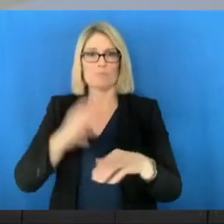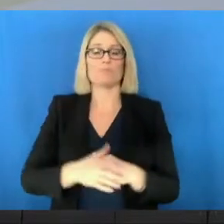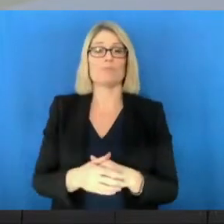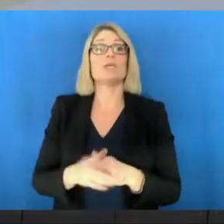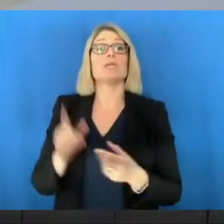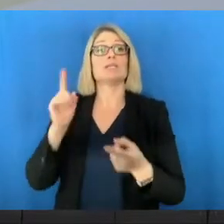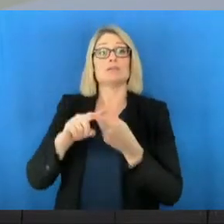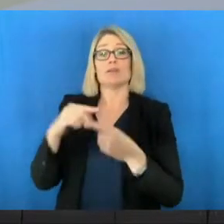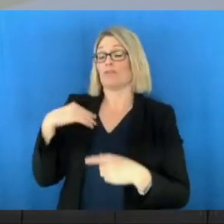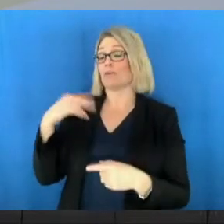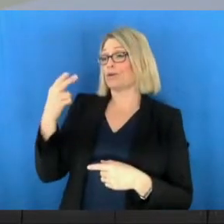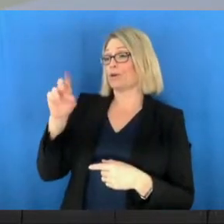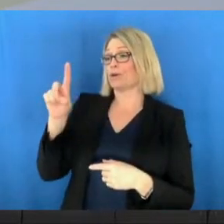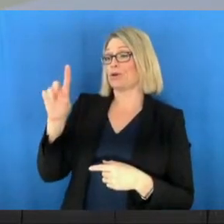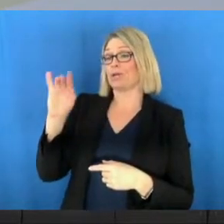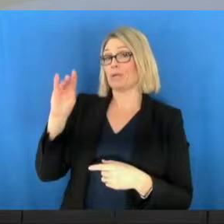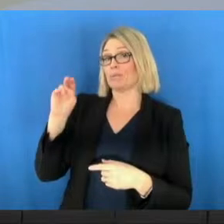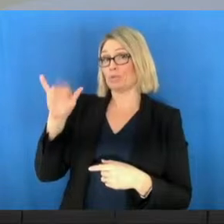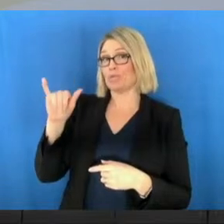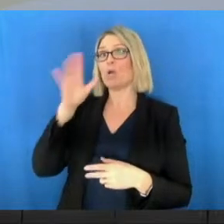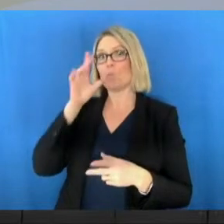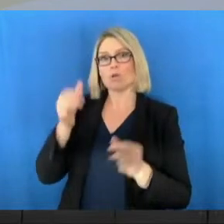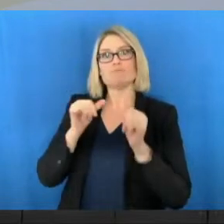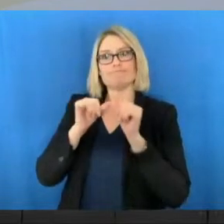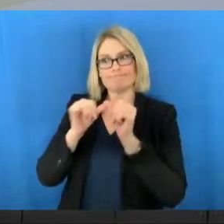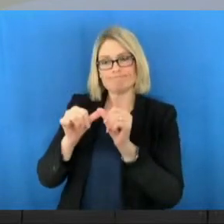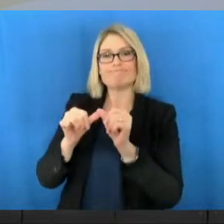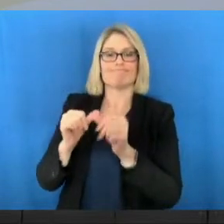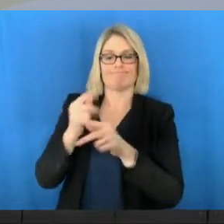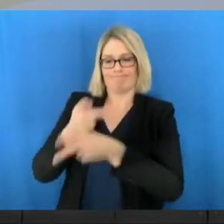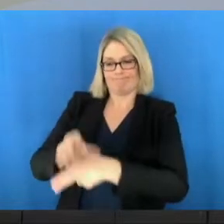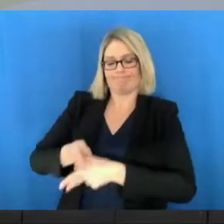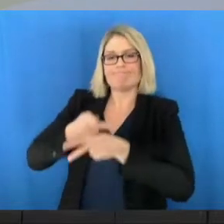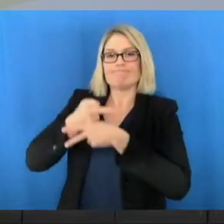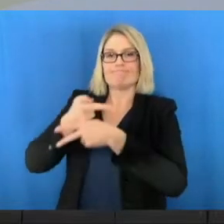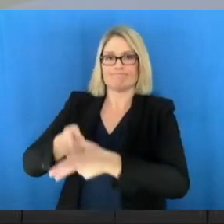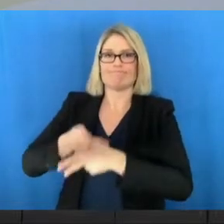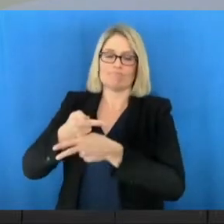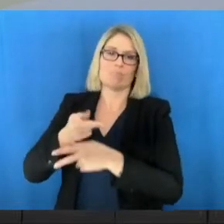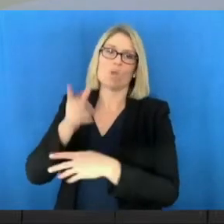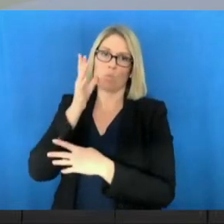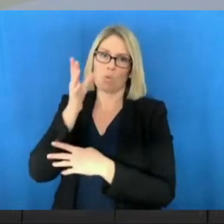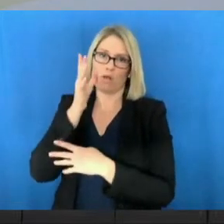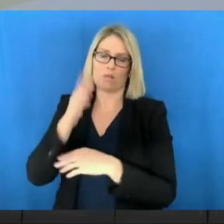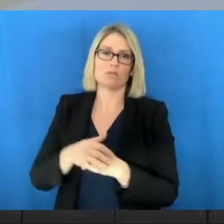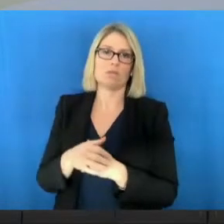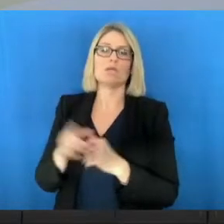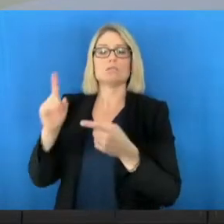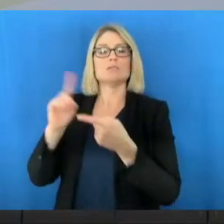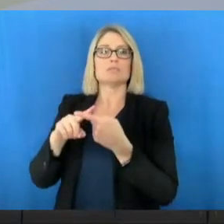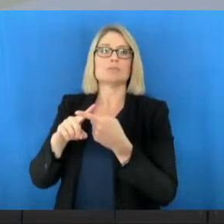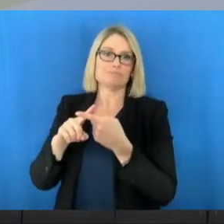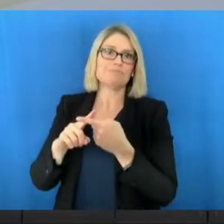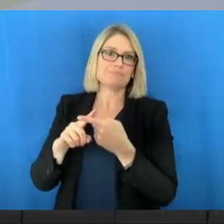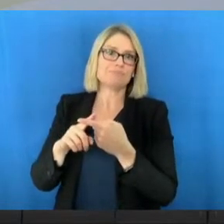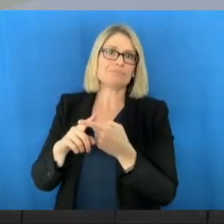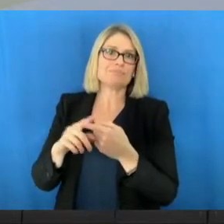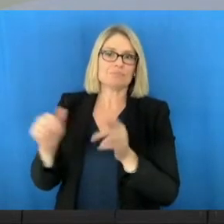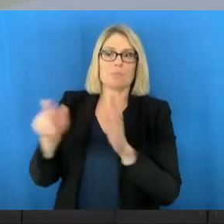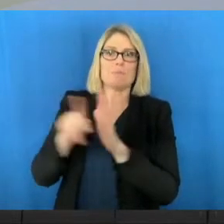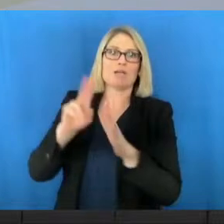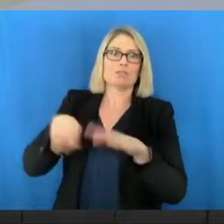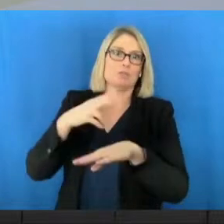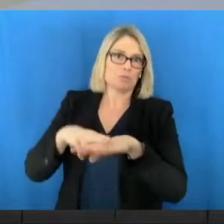in PEI, we will continue to take a cautious and measured approach to resuming normal activities. As we've